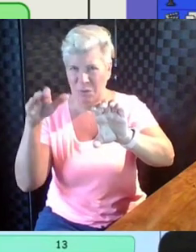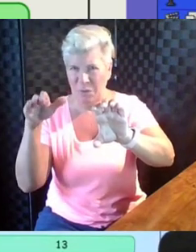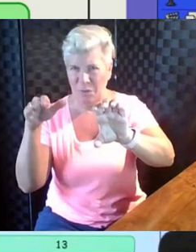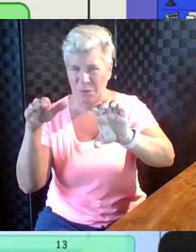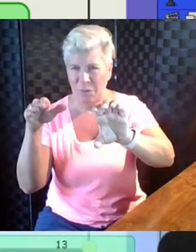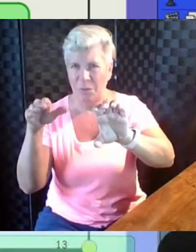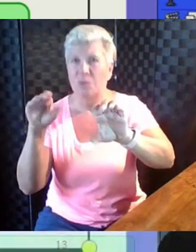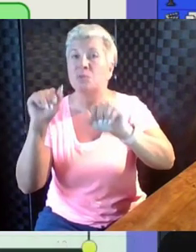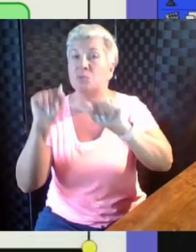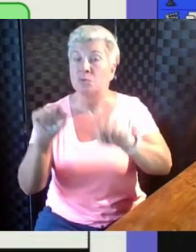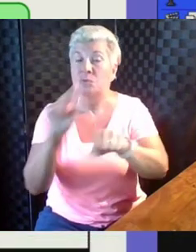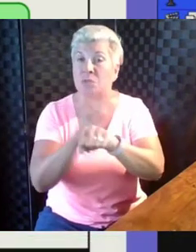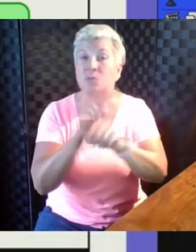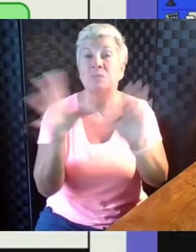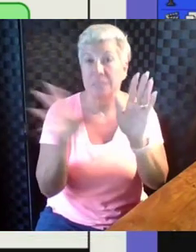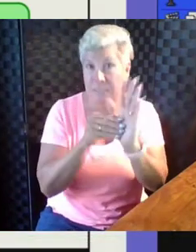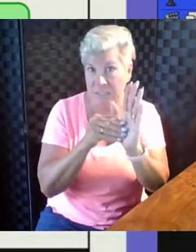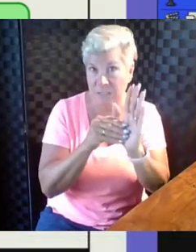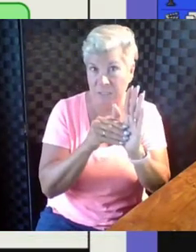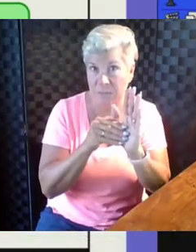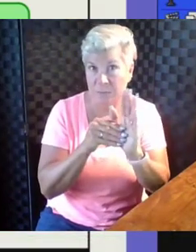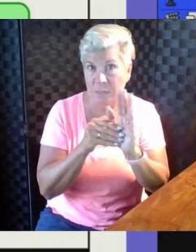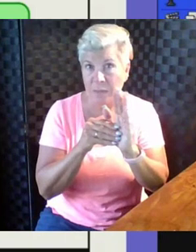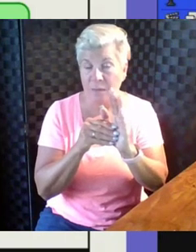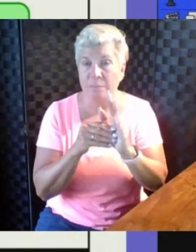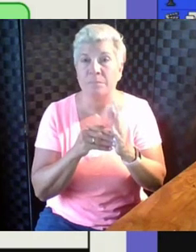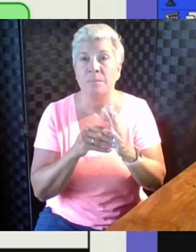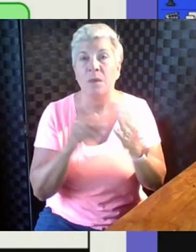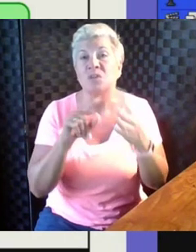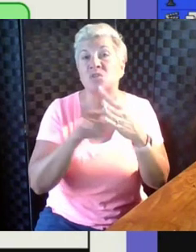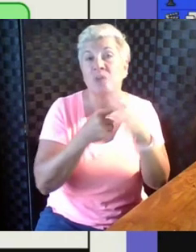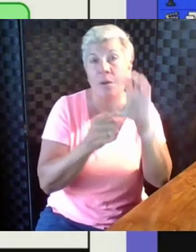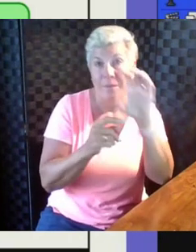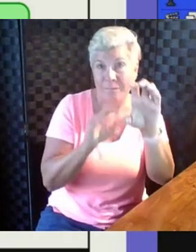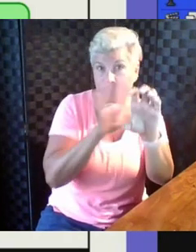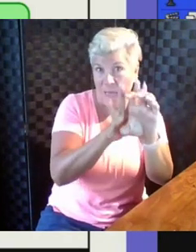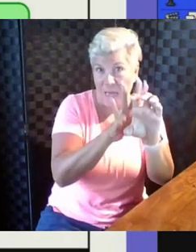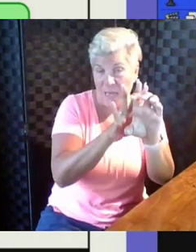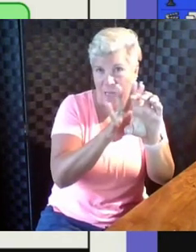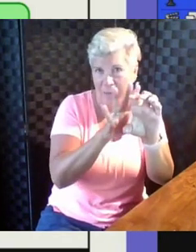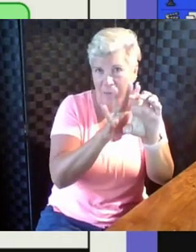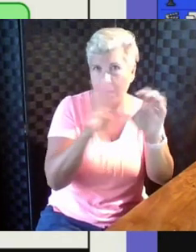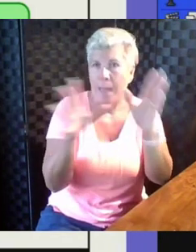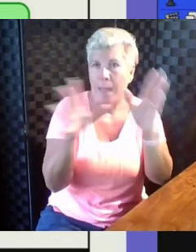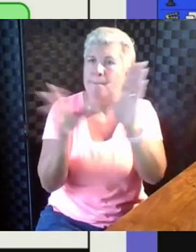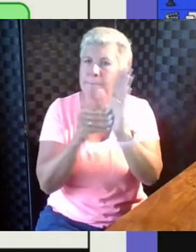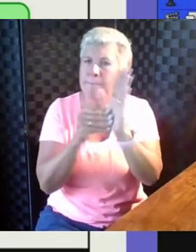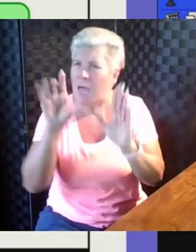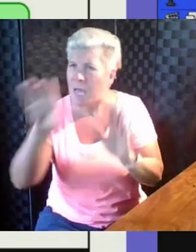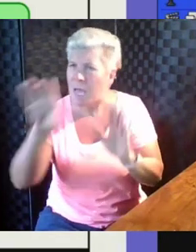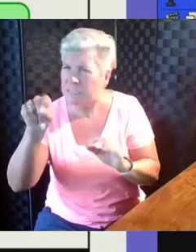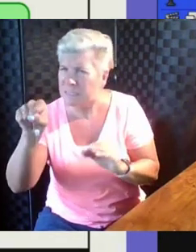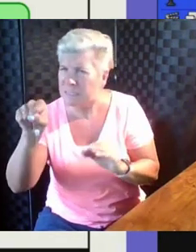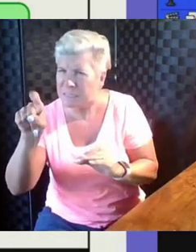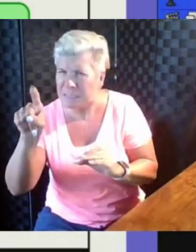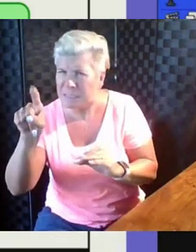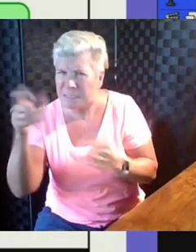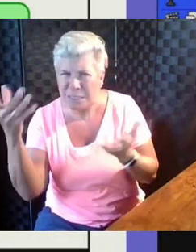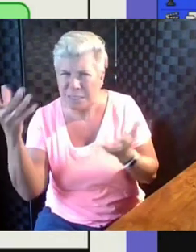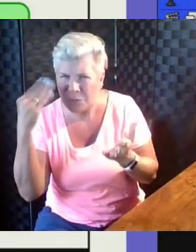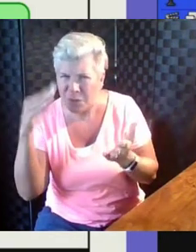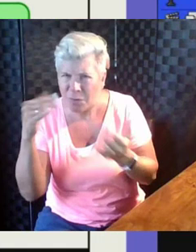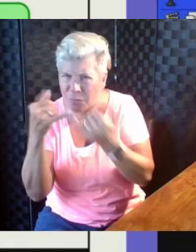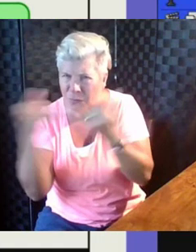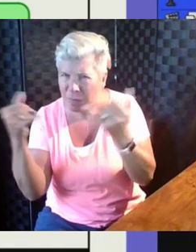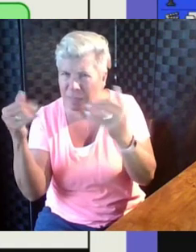you can use addition. We could say, I'm starting with 5. How many more do I need to add to get to